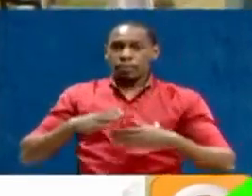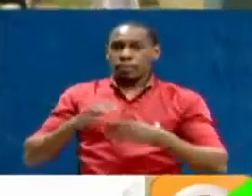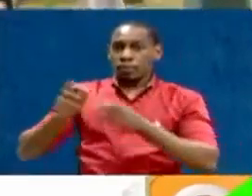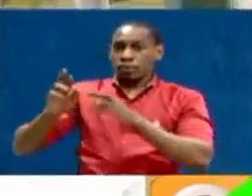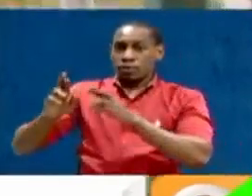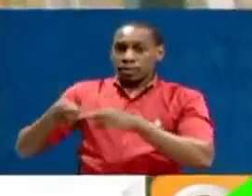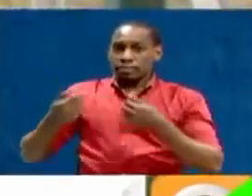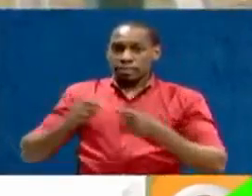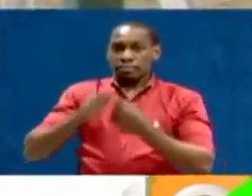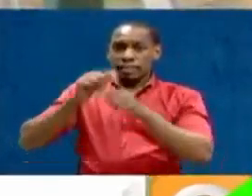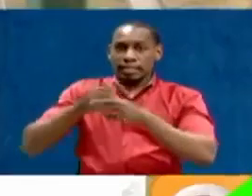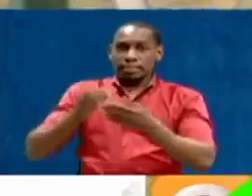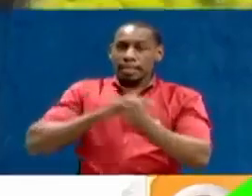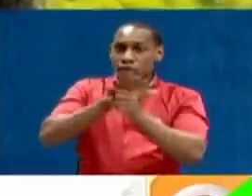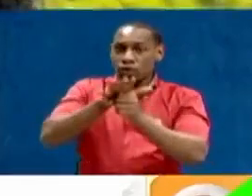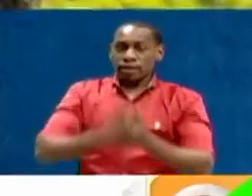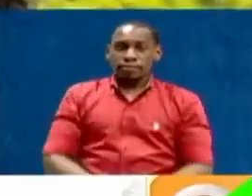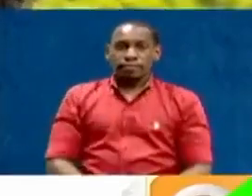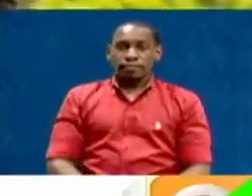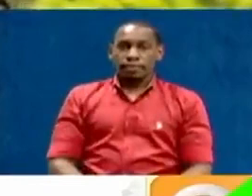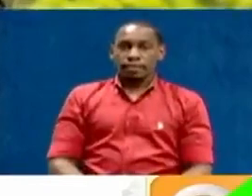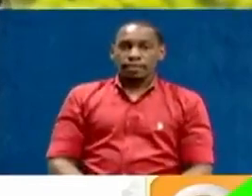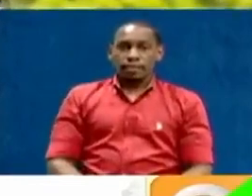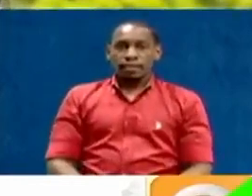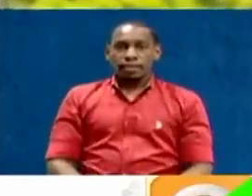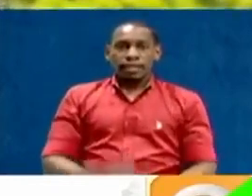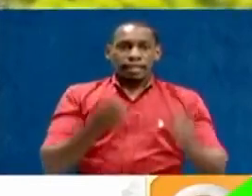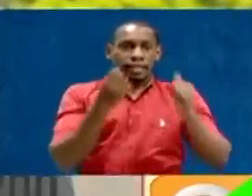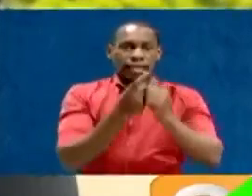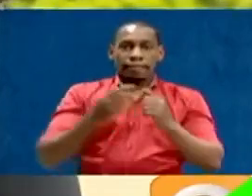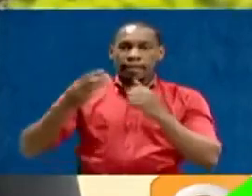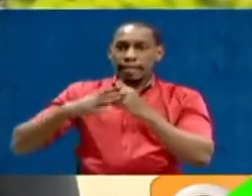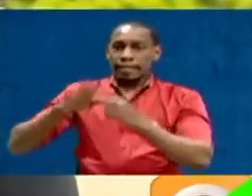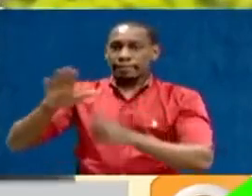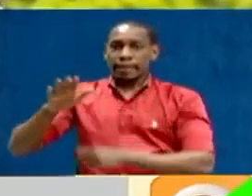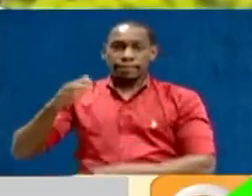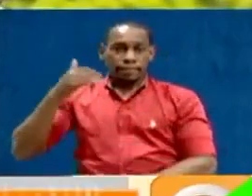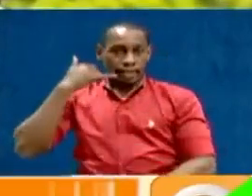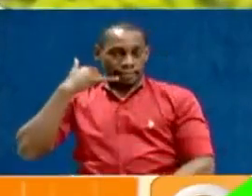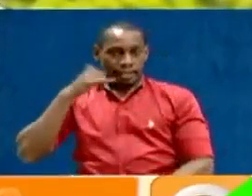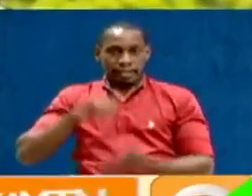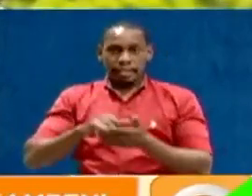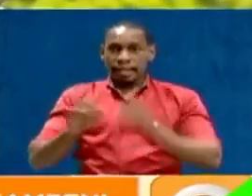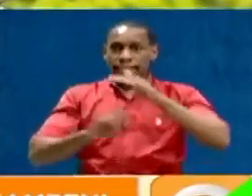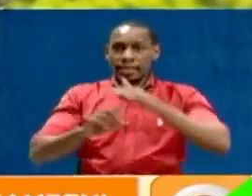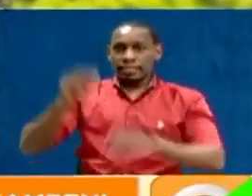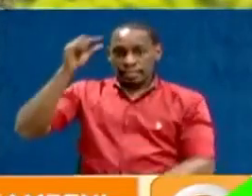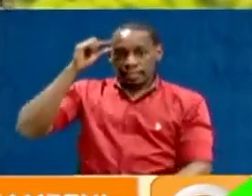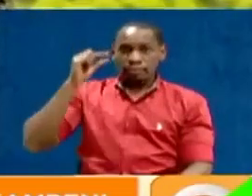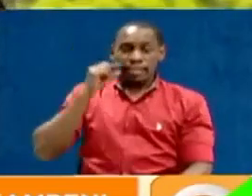waliodhulumiwa haswa wakati huu wa janga la COVID-19. And the 1195 number that is housed at the Ministry of